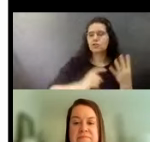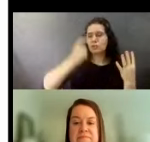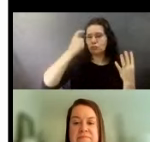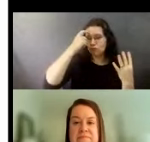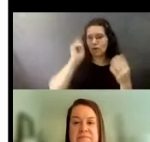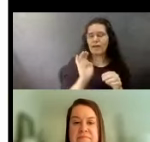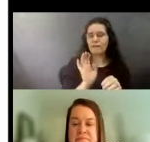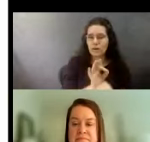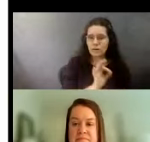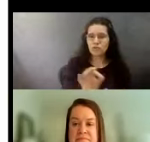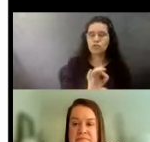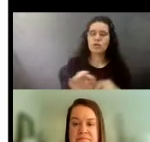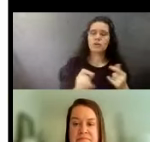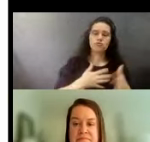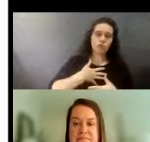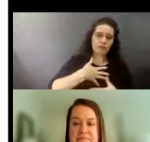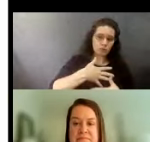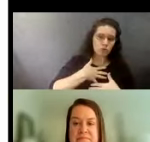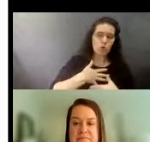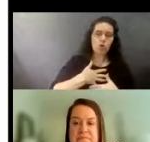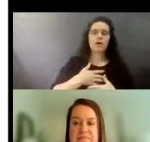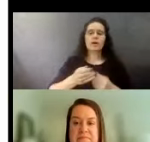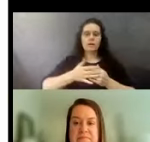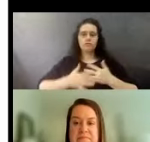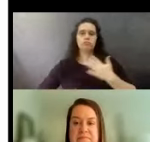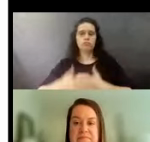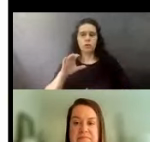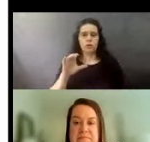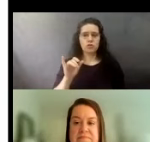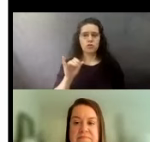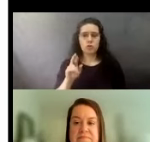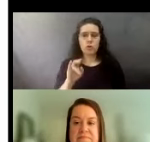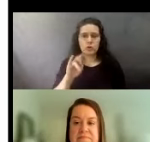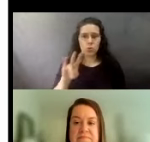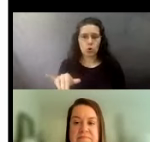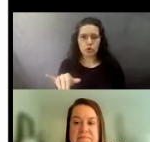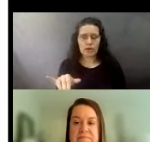respiratory, circulatory. And then when you go into the